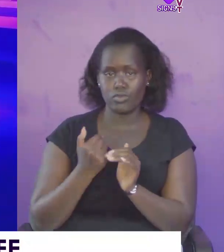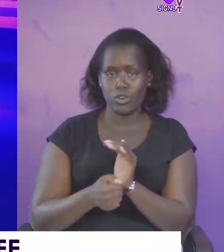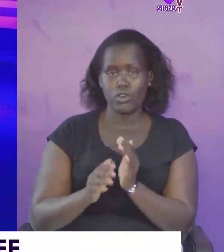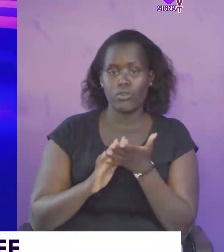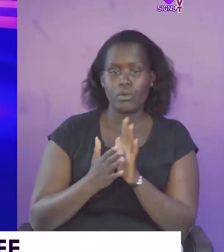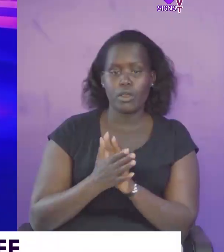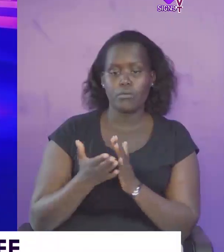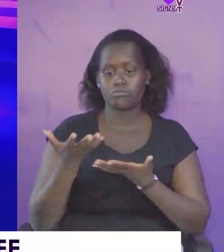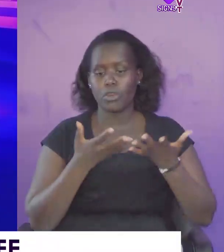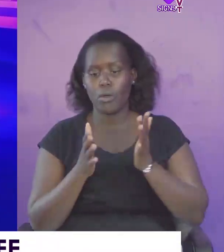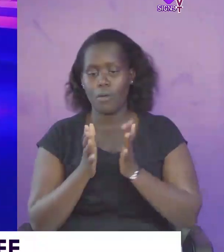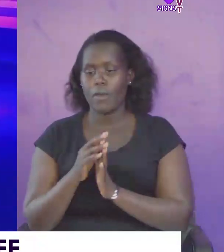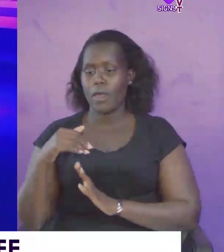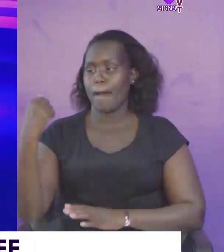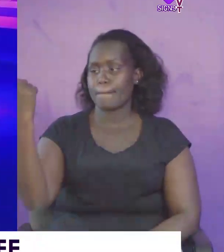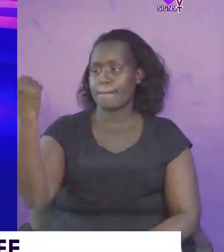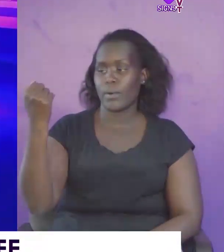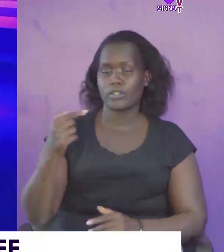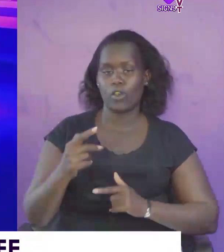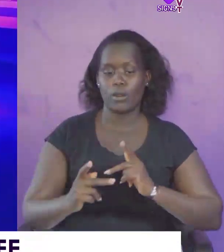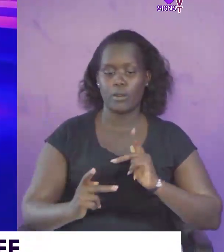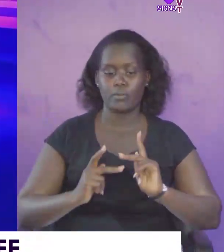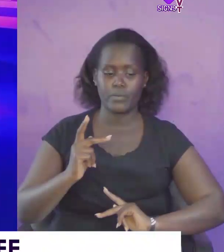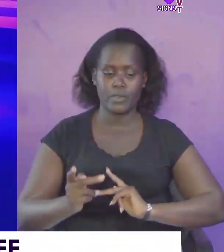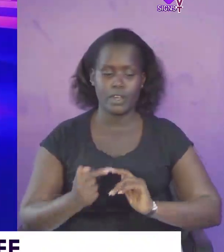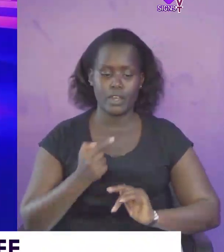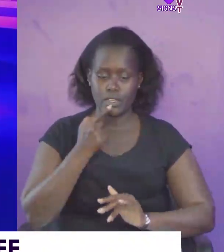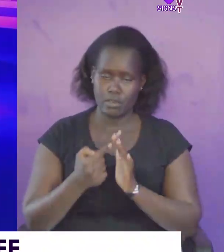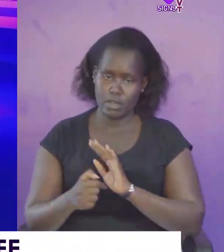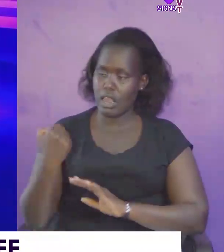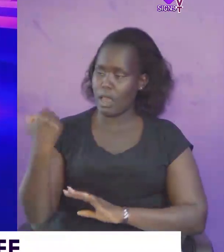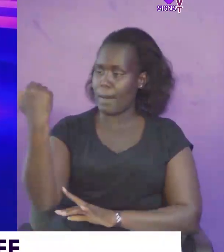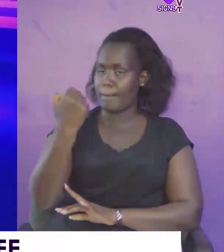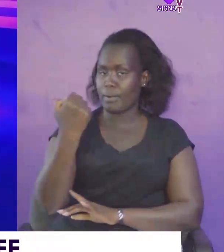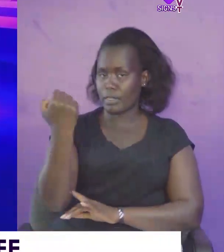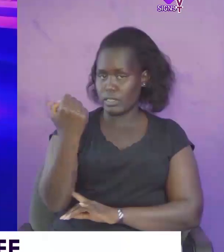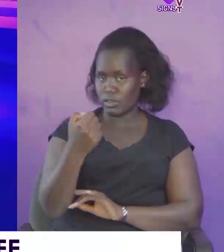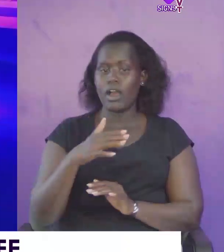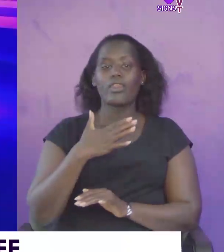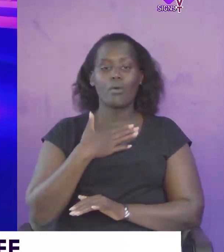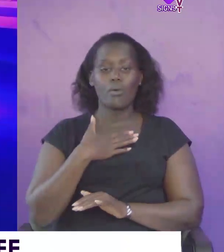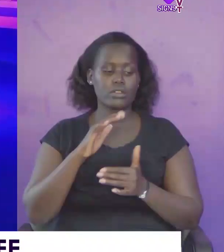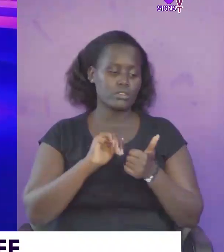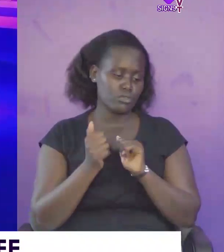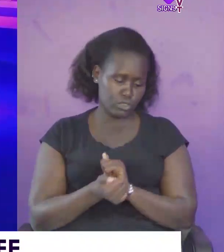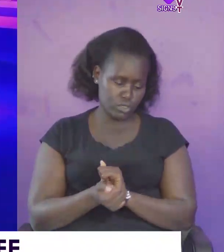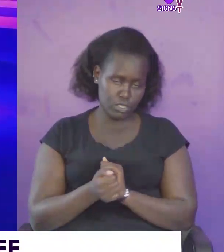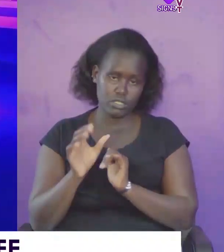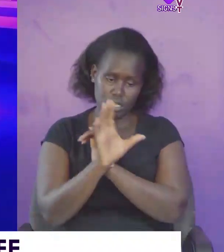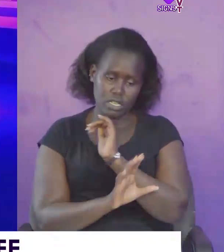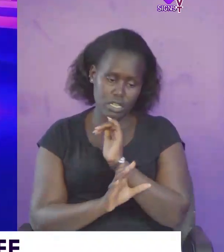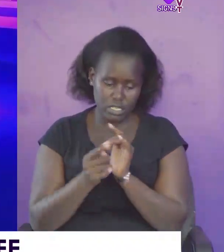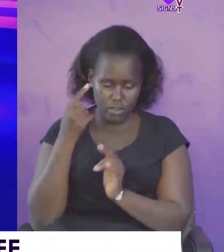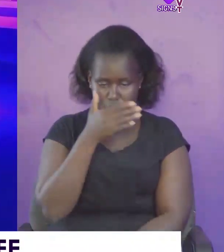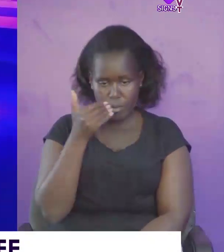associated with political processes, and they have said that they are political, and they are willing to change this country even for the